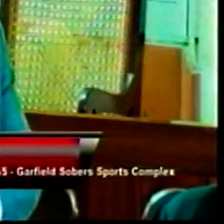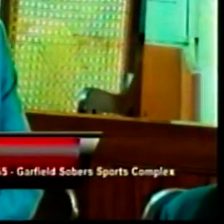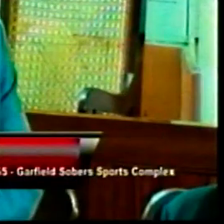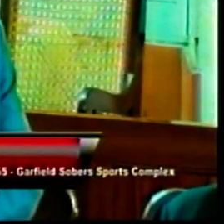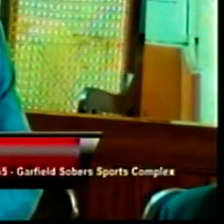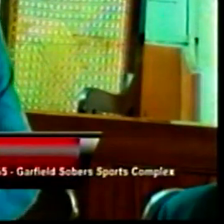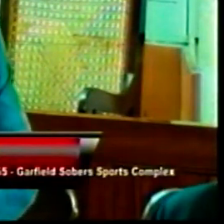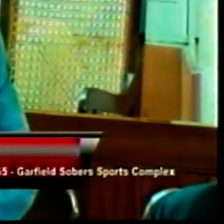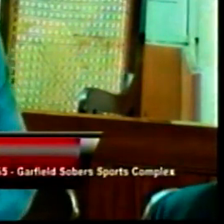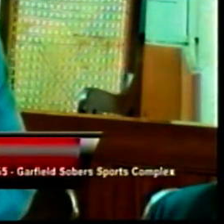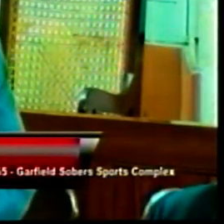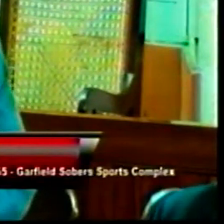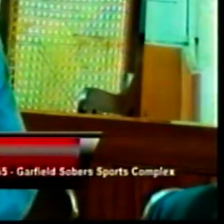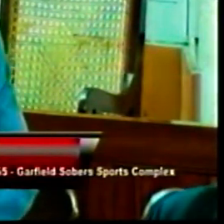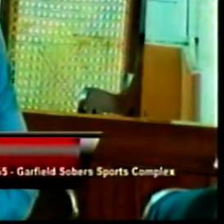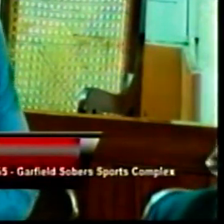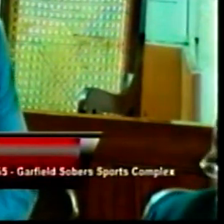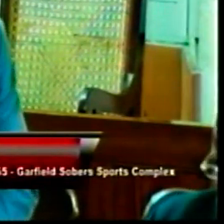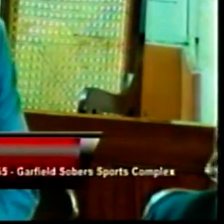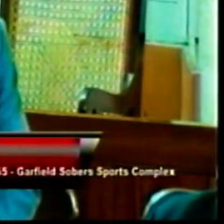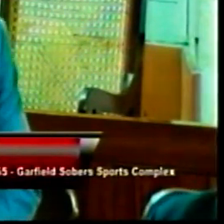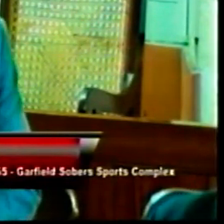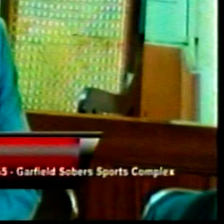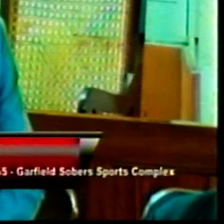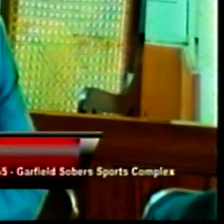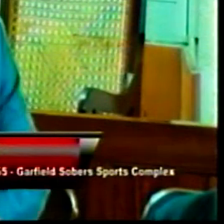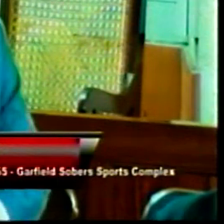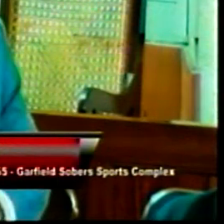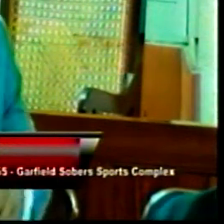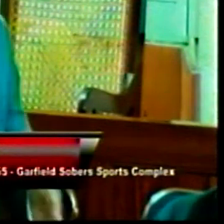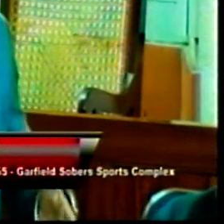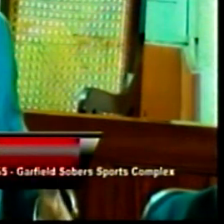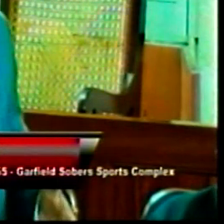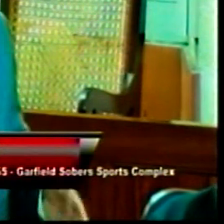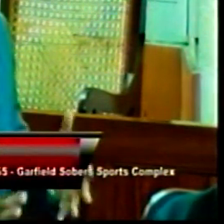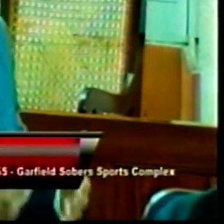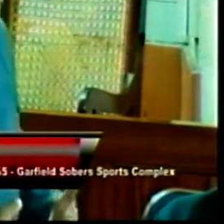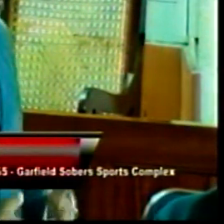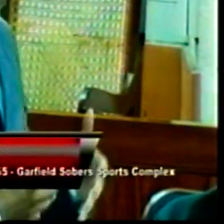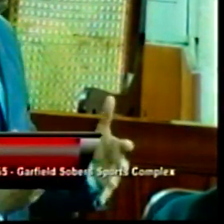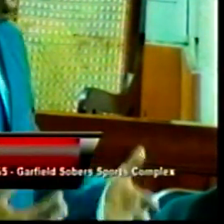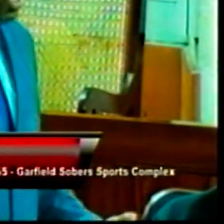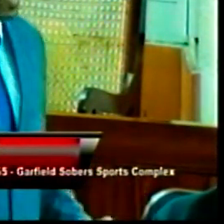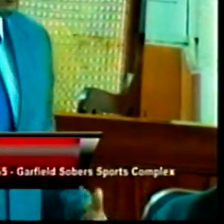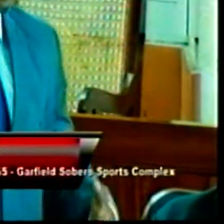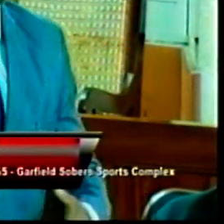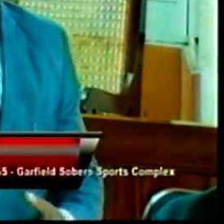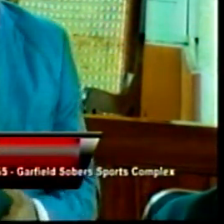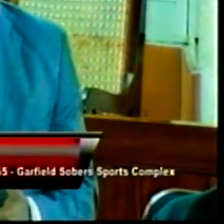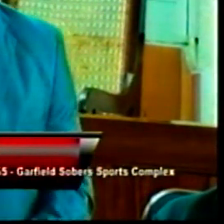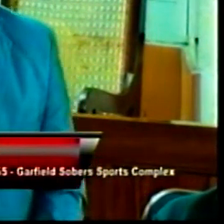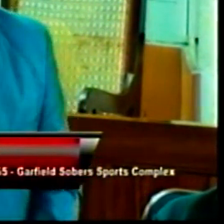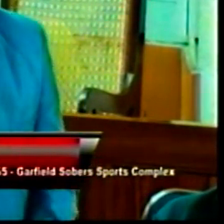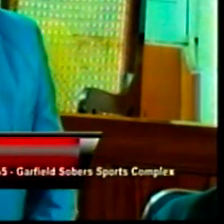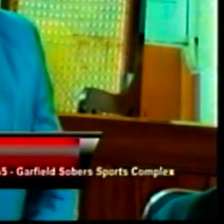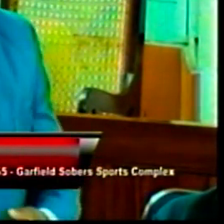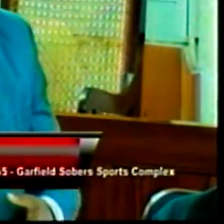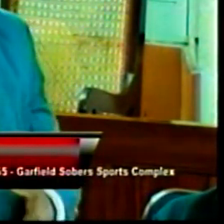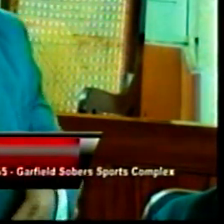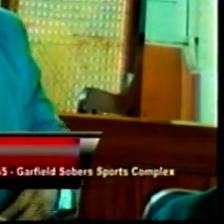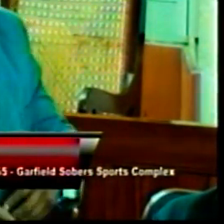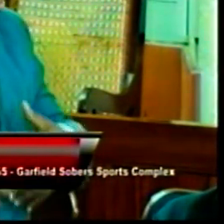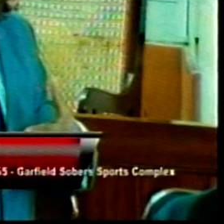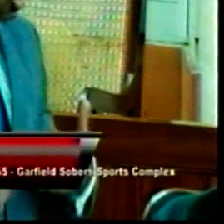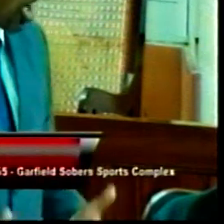All of our parks should possibly have some facilities that, regardless of the ability of the child, that they can go and